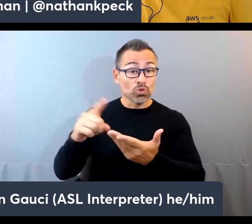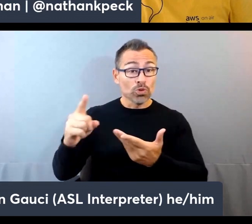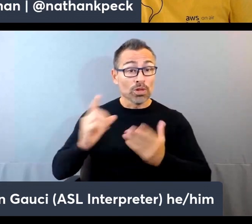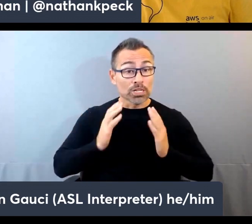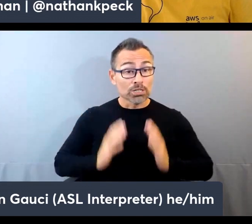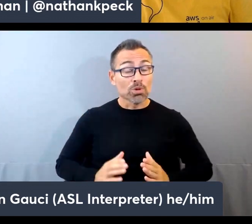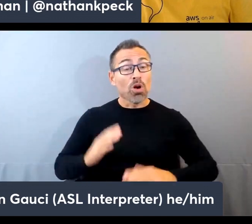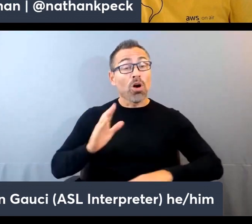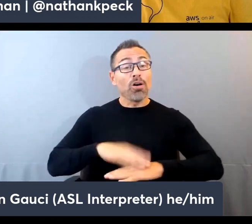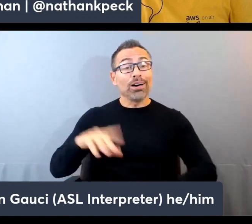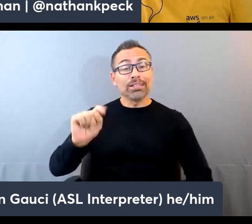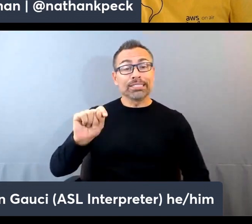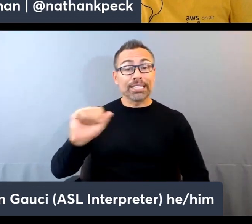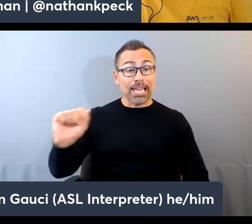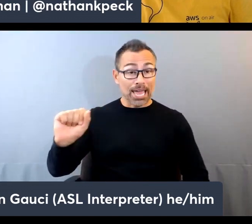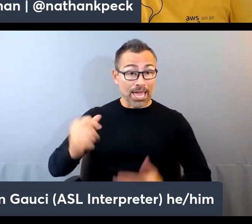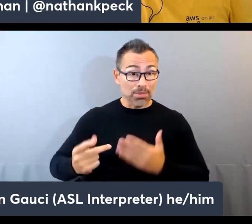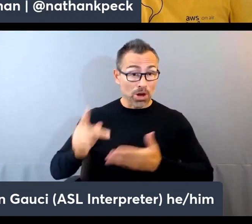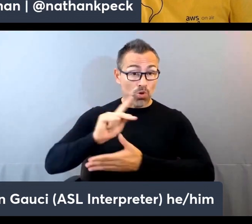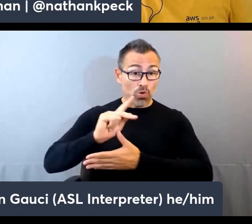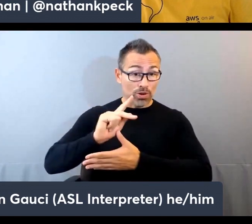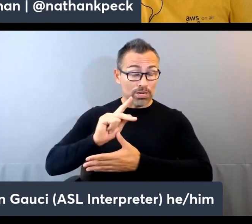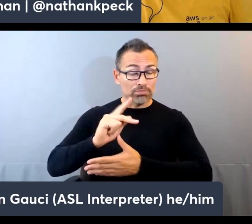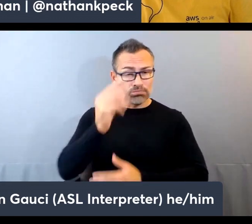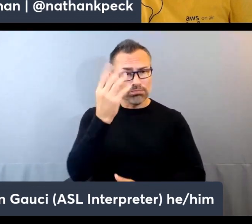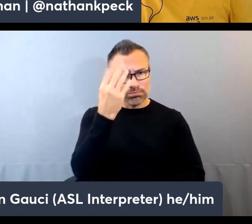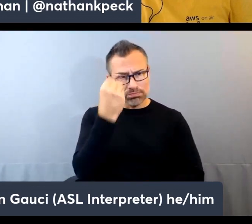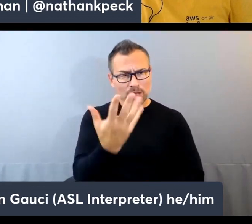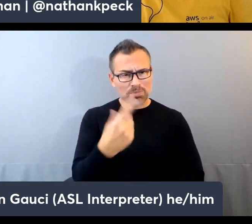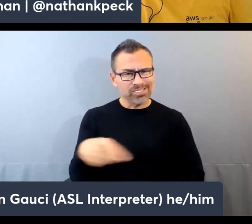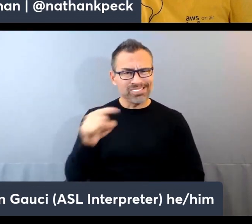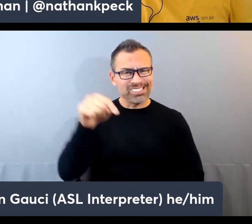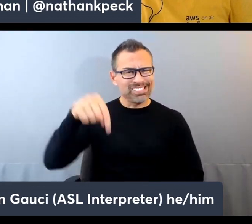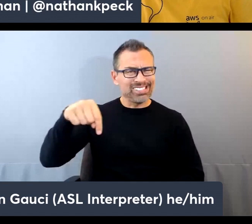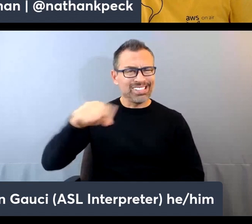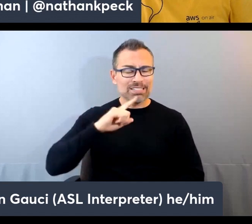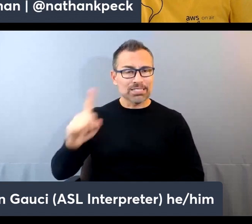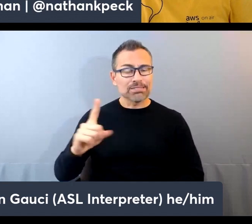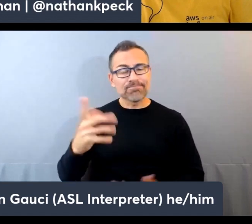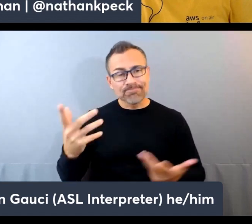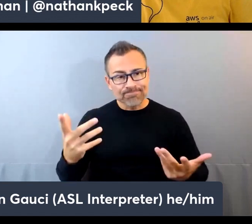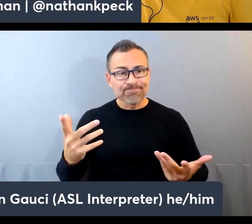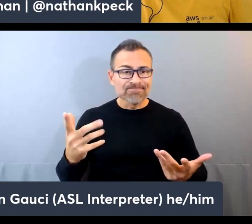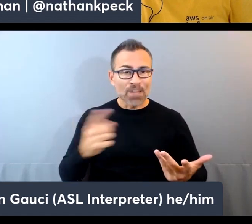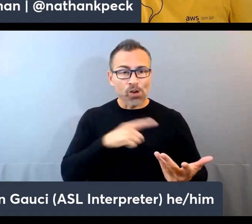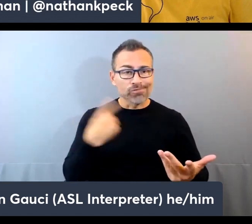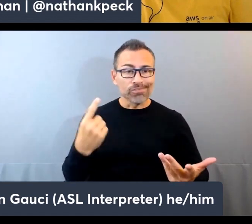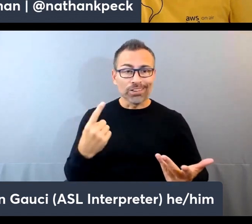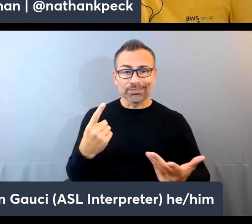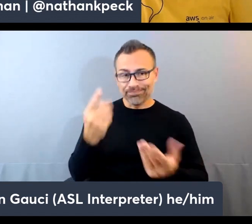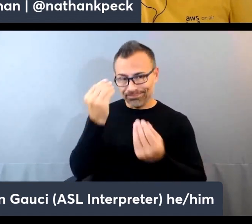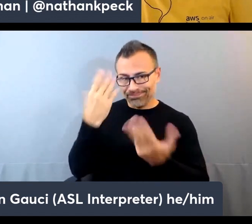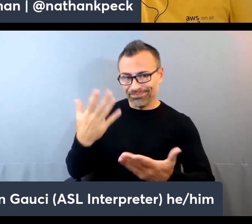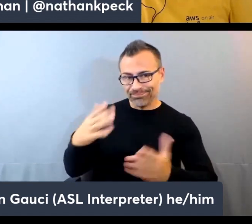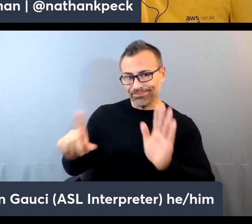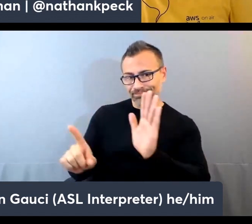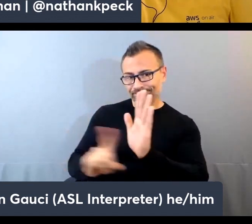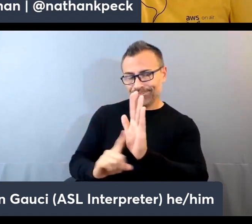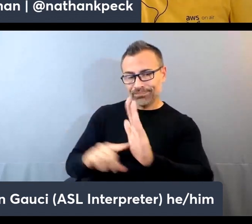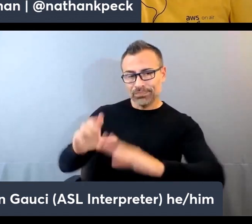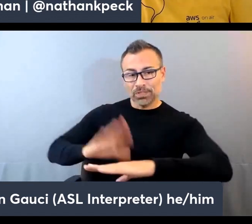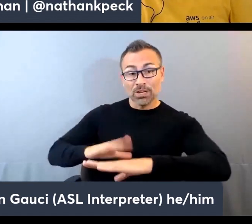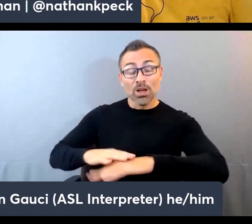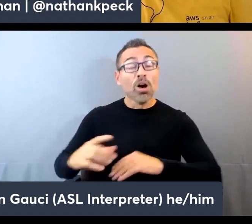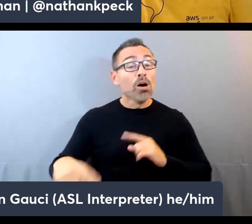priority to let them know that this is a risk that needs to be that they need to be aware of. We also run